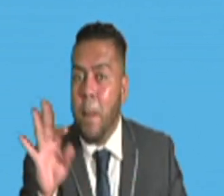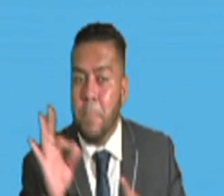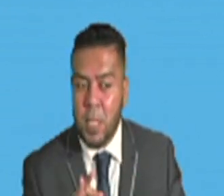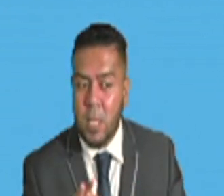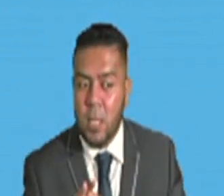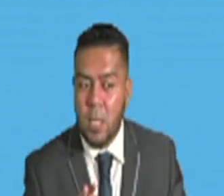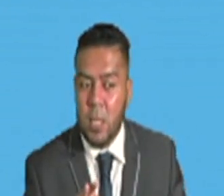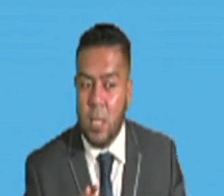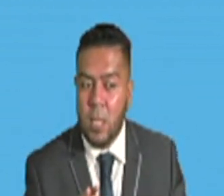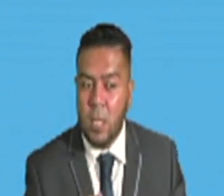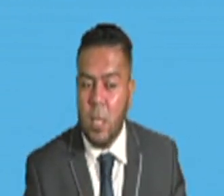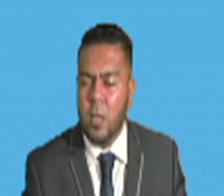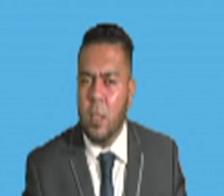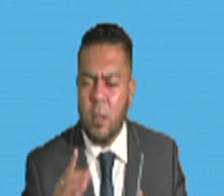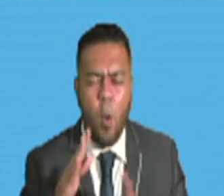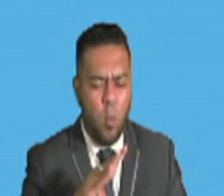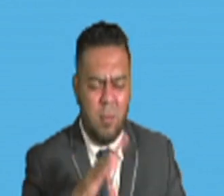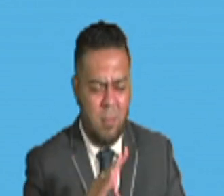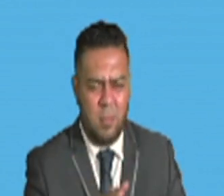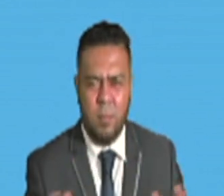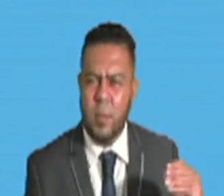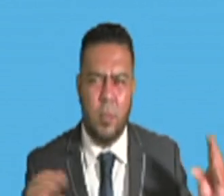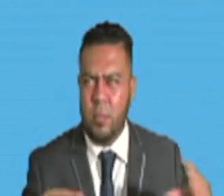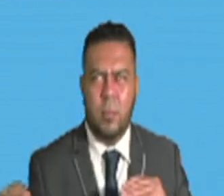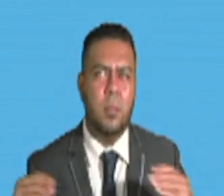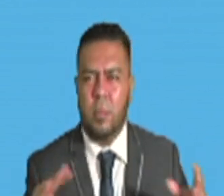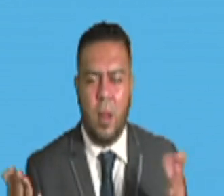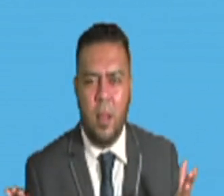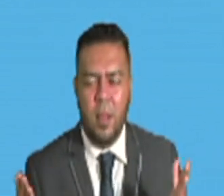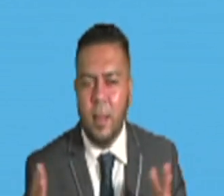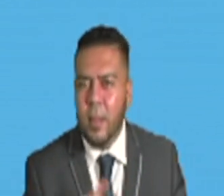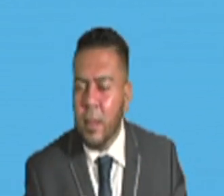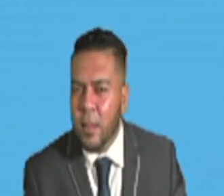called up. Order. Mr. Speaker,